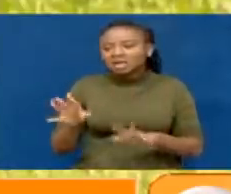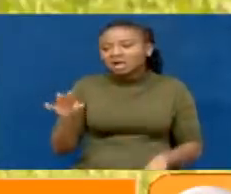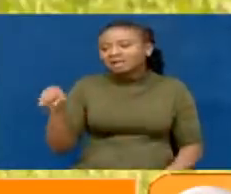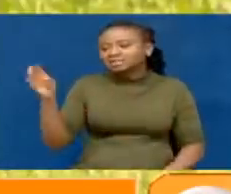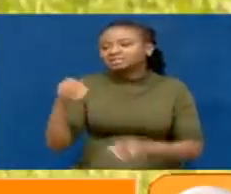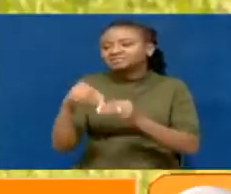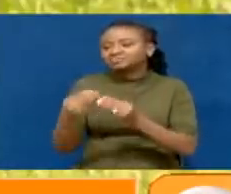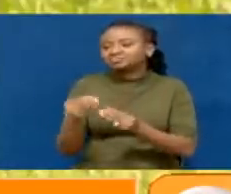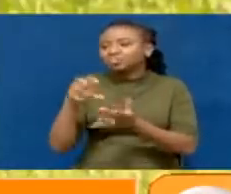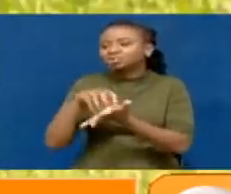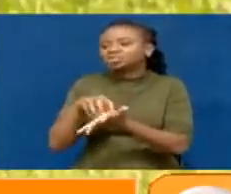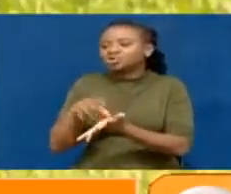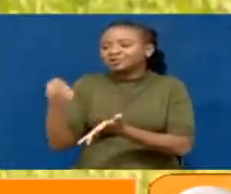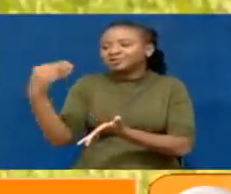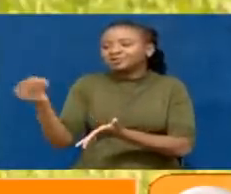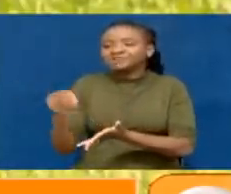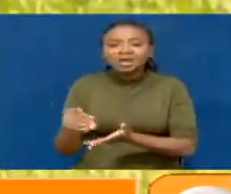even give your friend a ticket, but